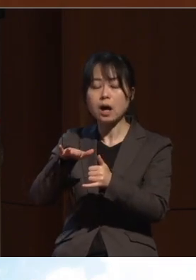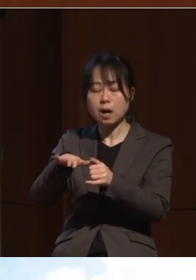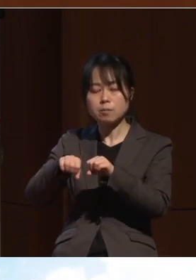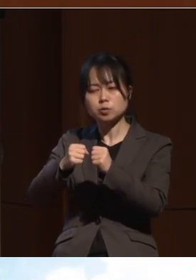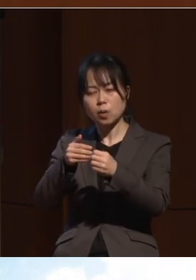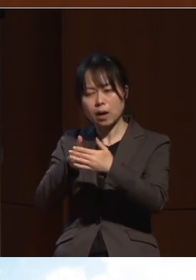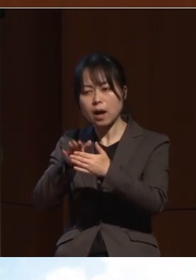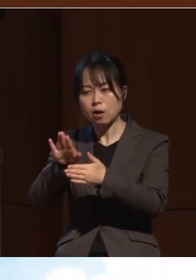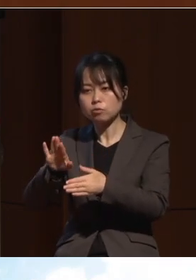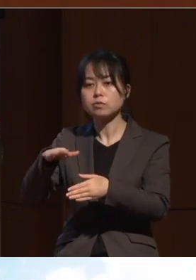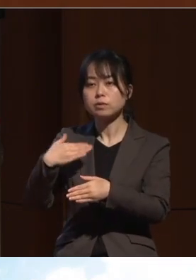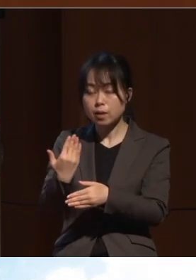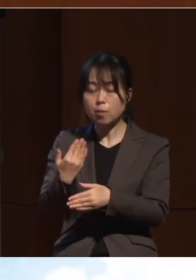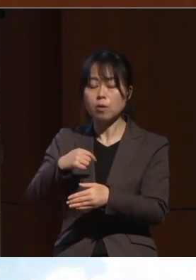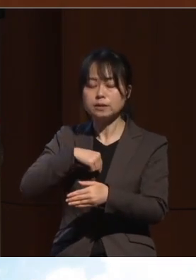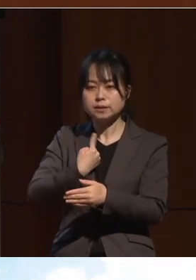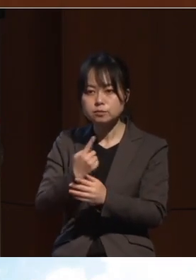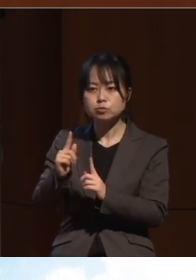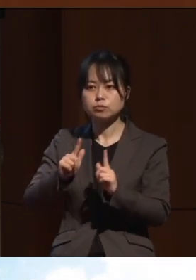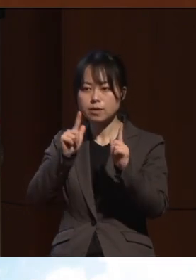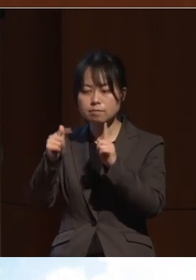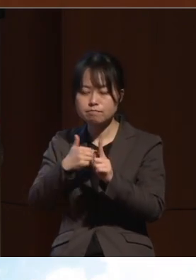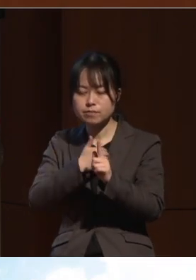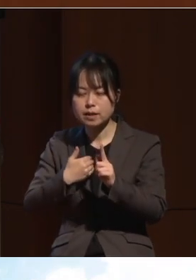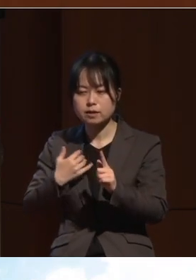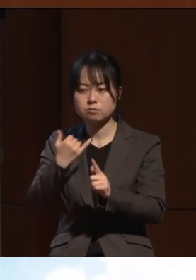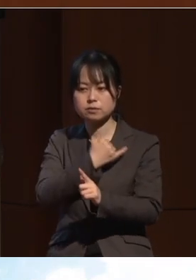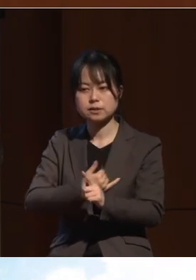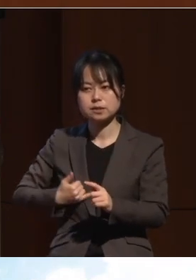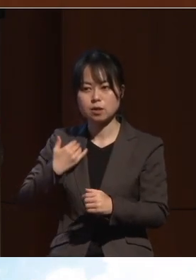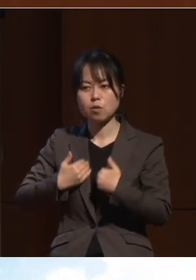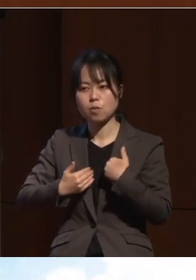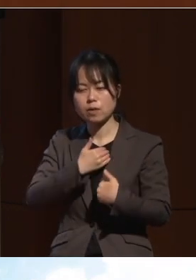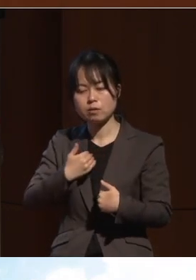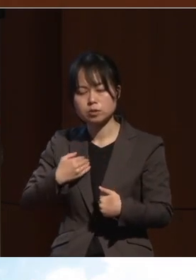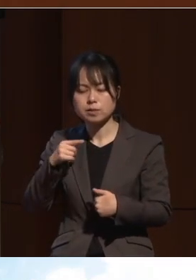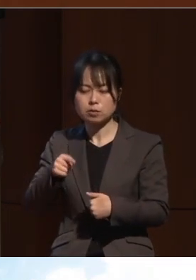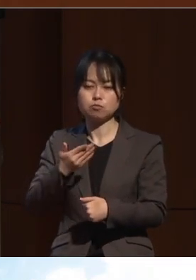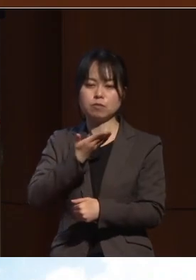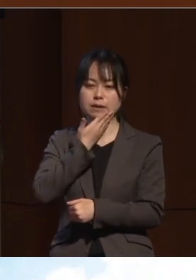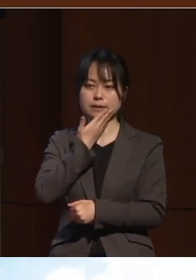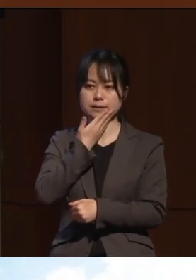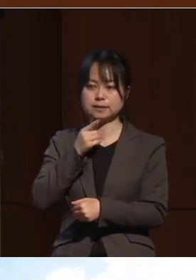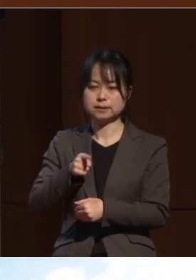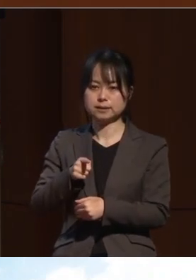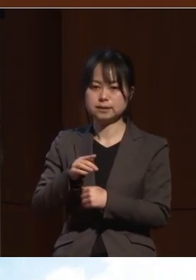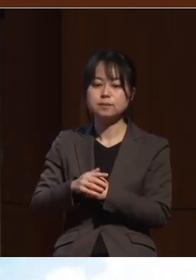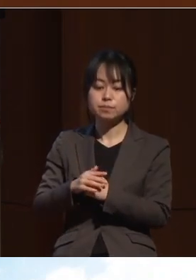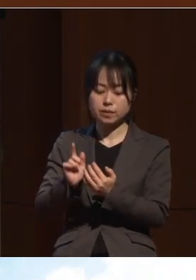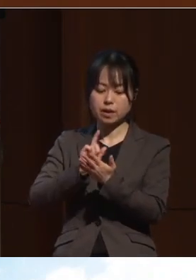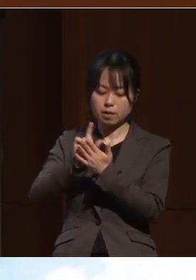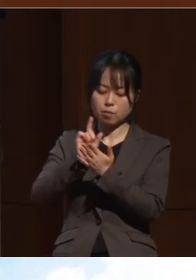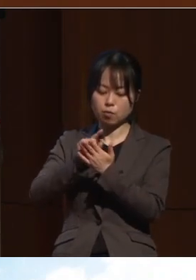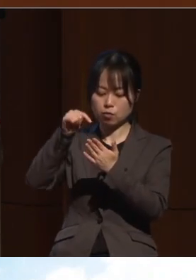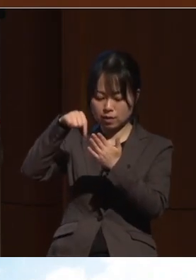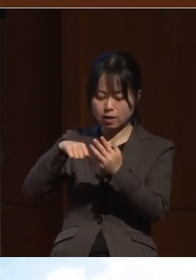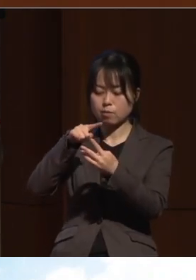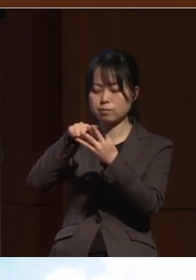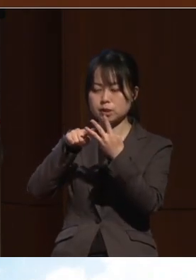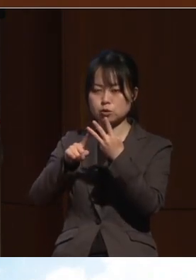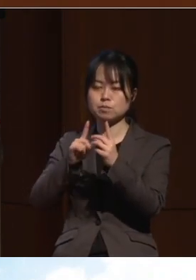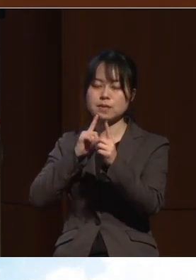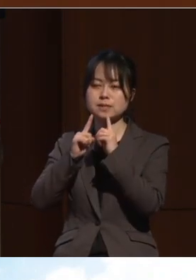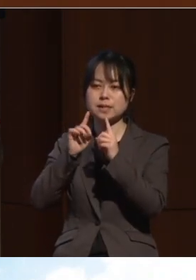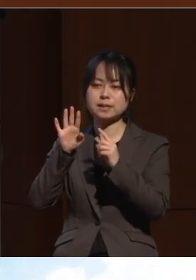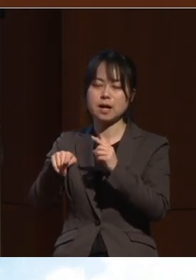a life as possible. And there are three key messages from this report that build on the recommendations. The first